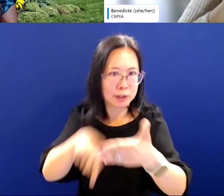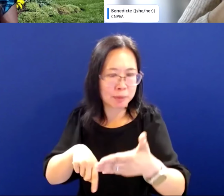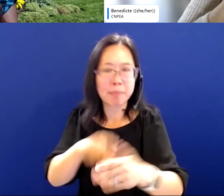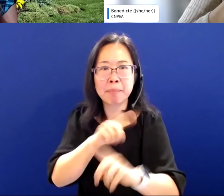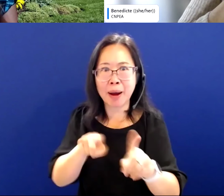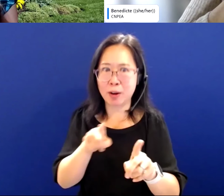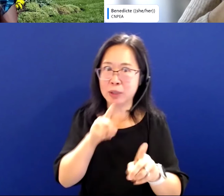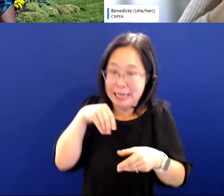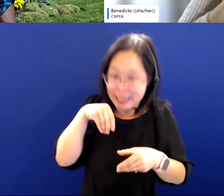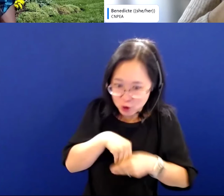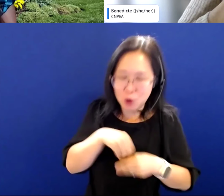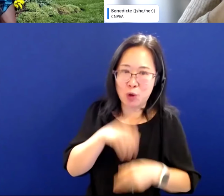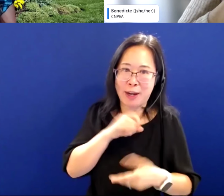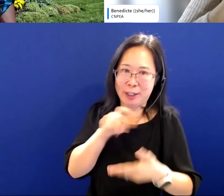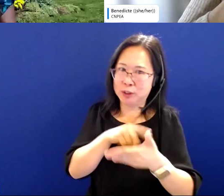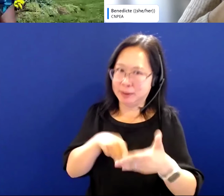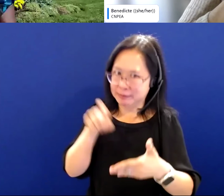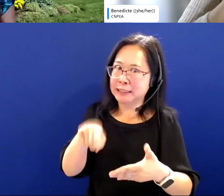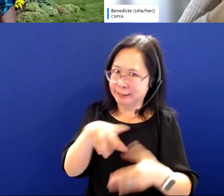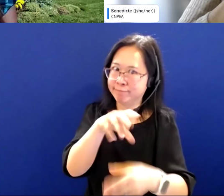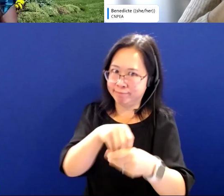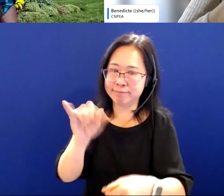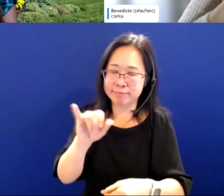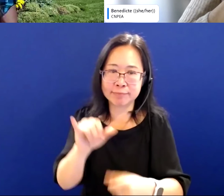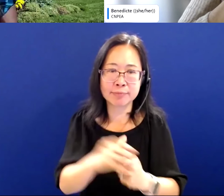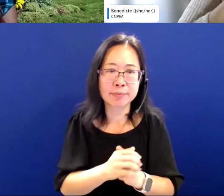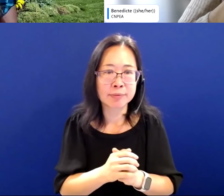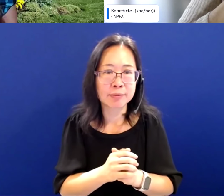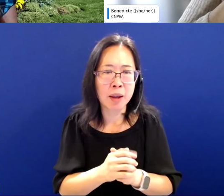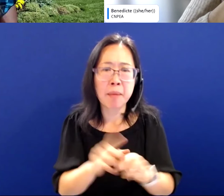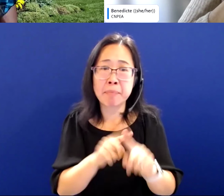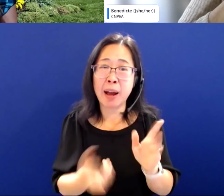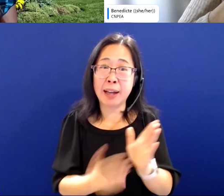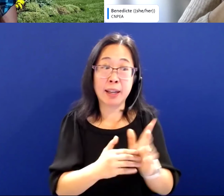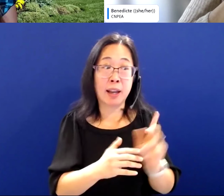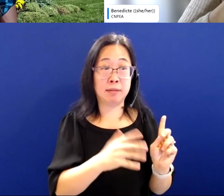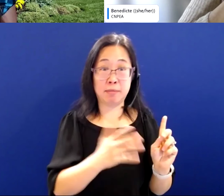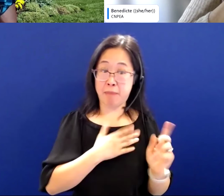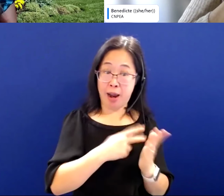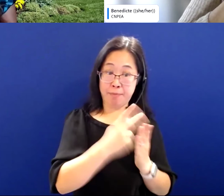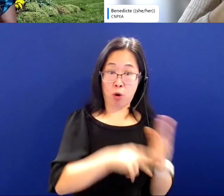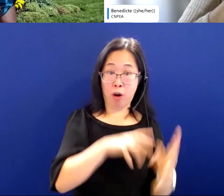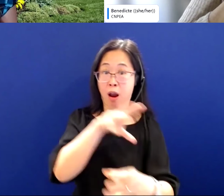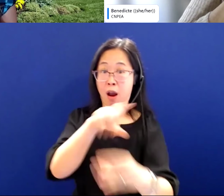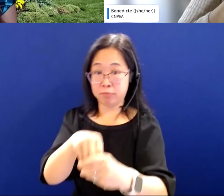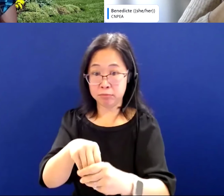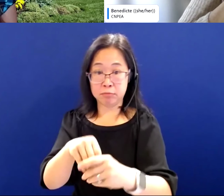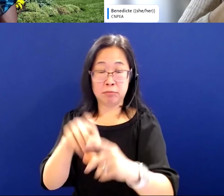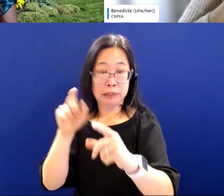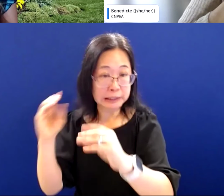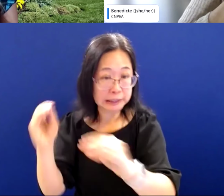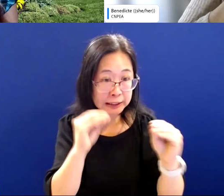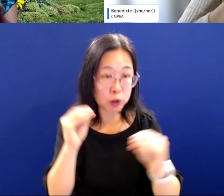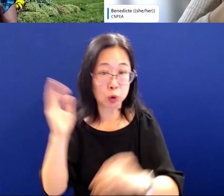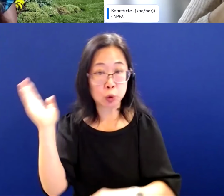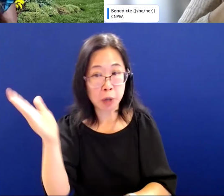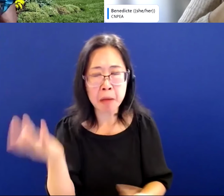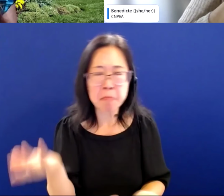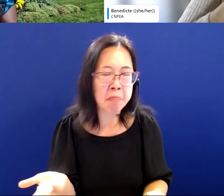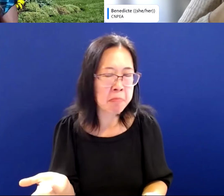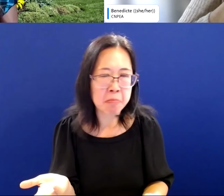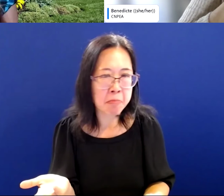need to include all of the components of our program or not, I think just even like something like this,